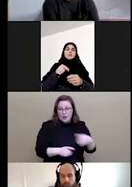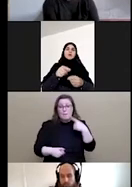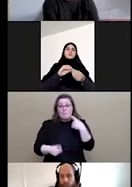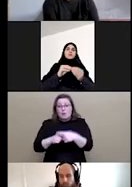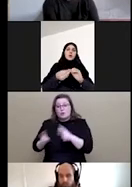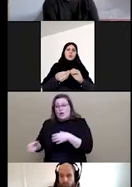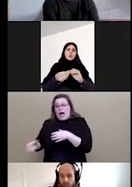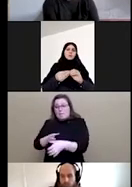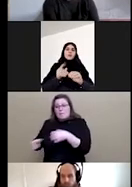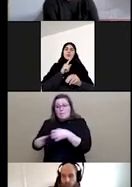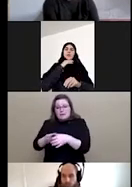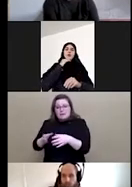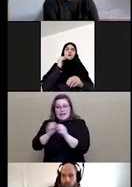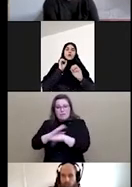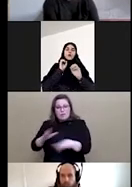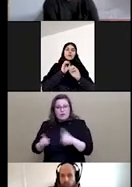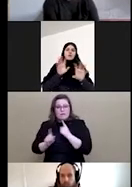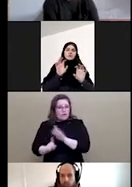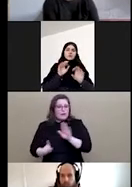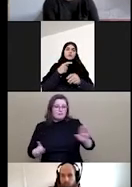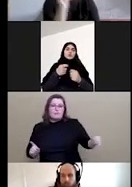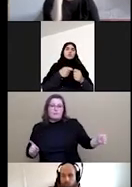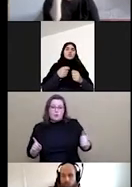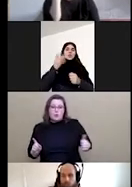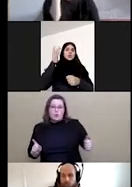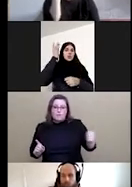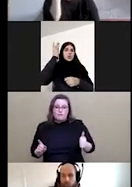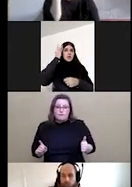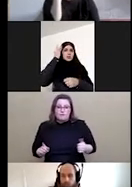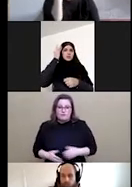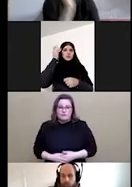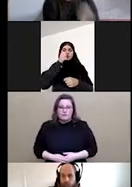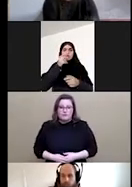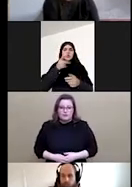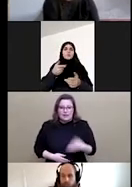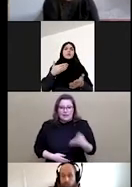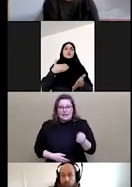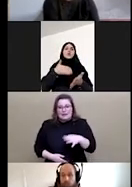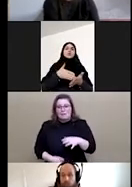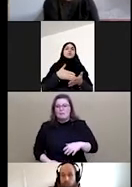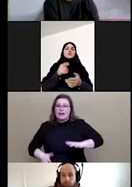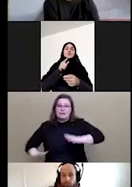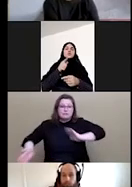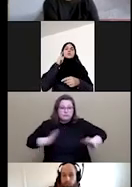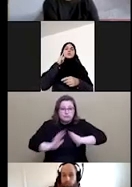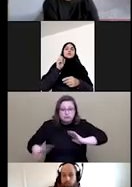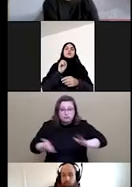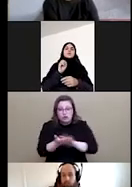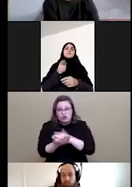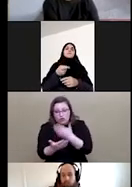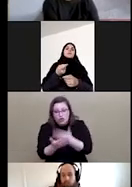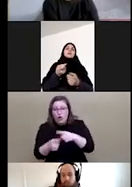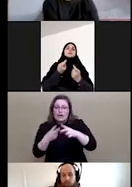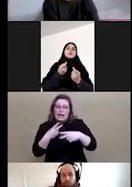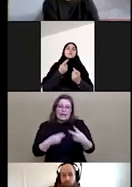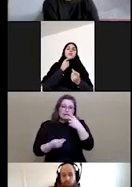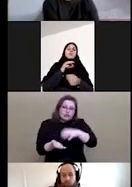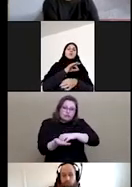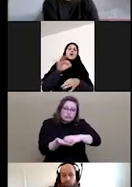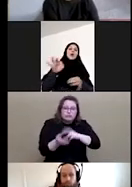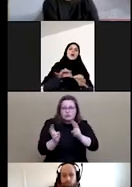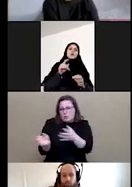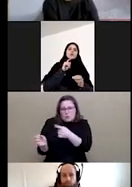needs, in such as Braille alphabet or sign language, and that they should